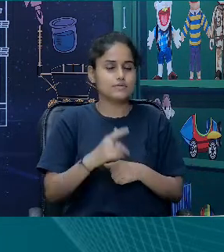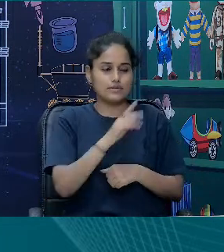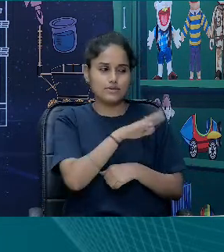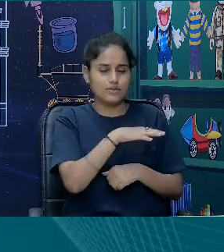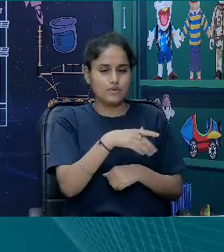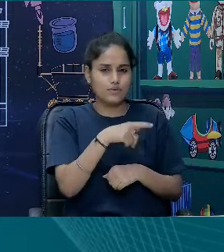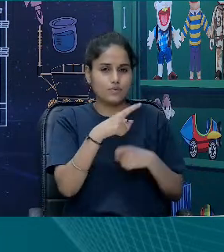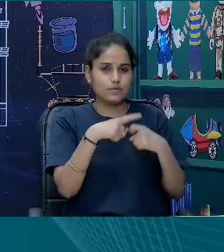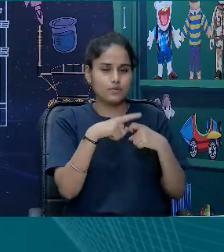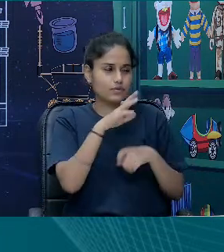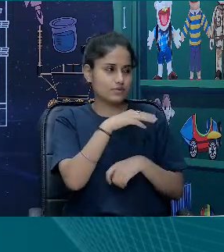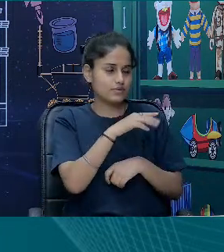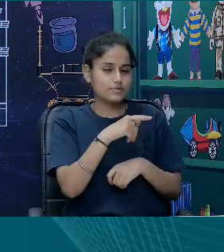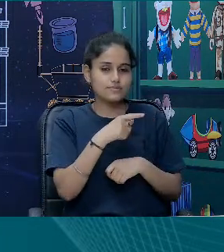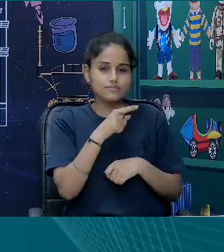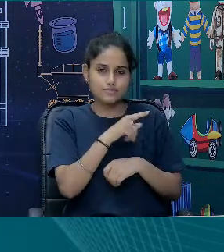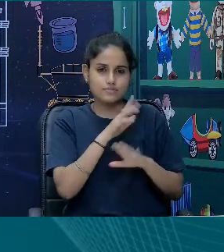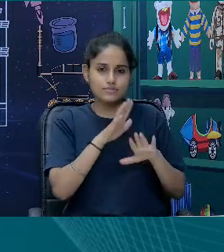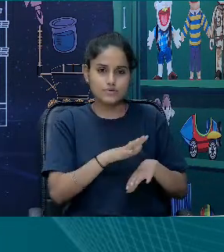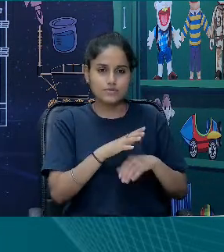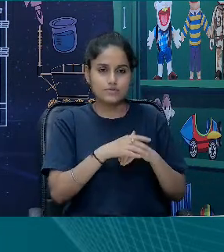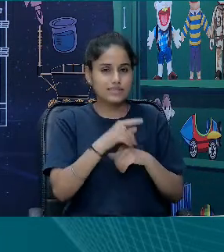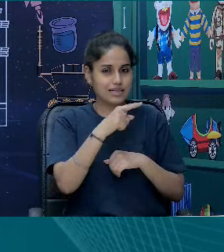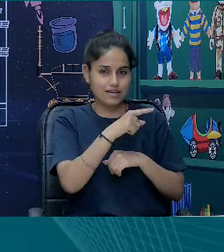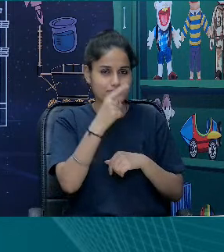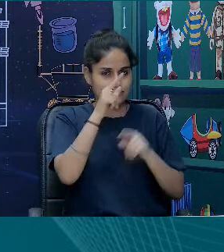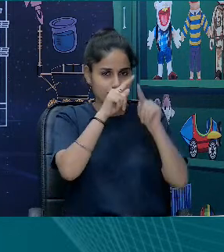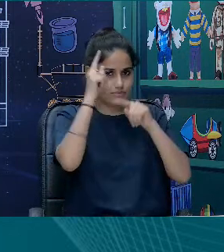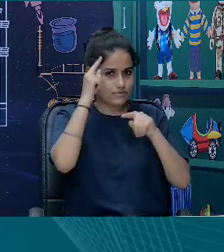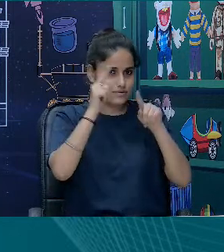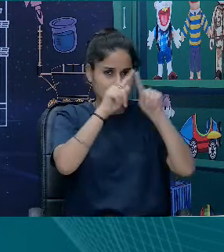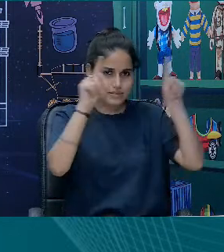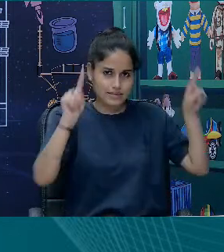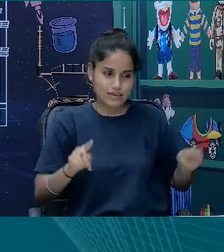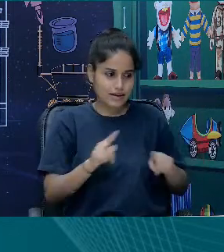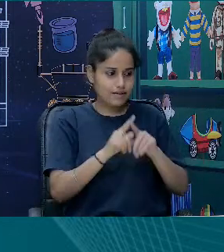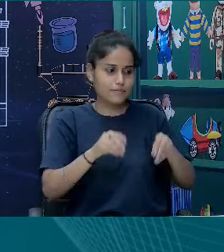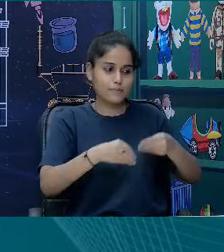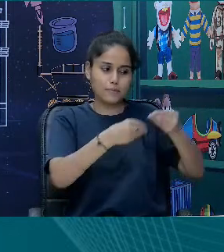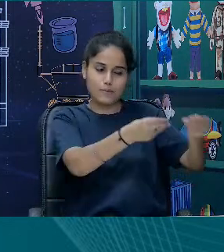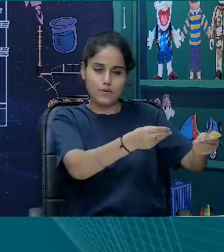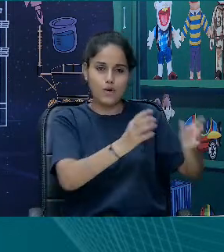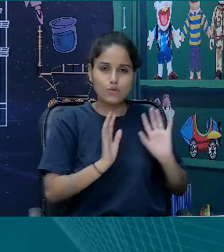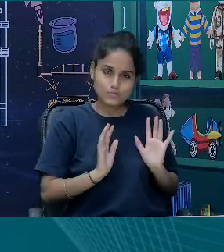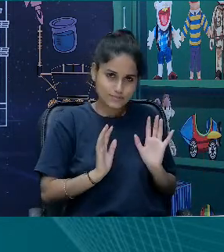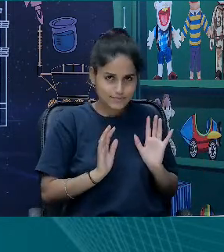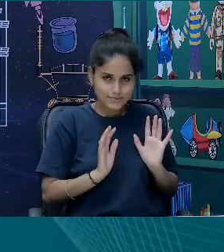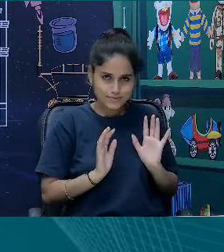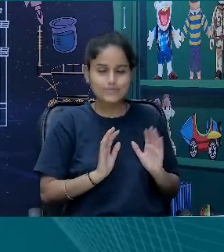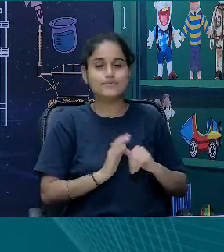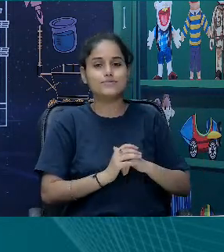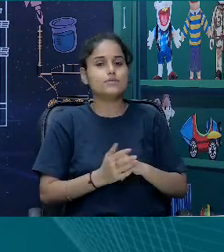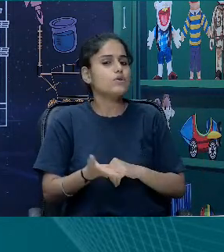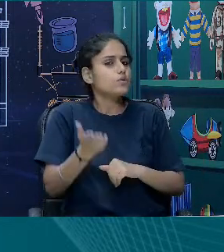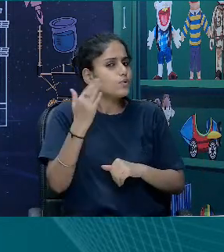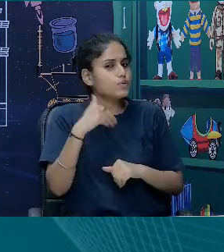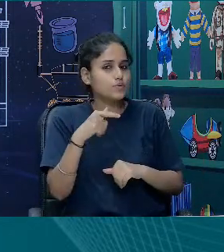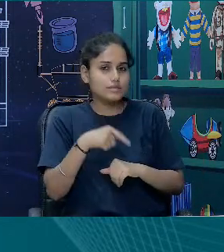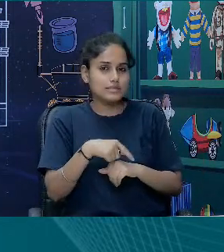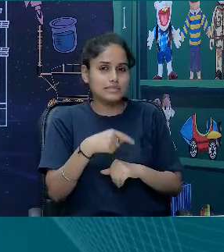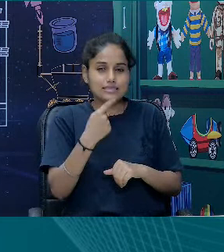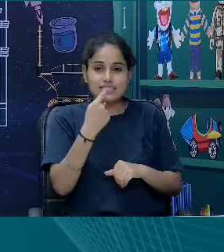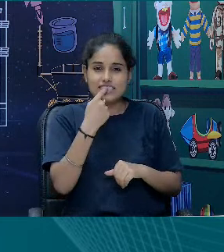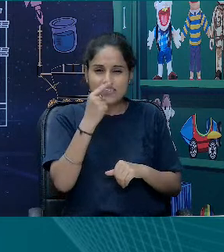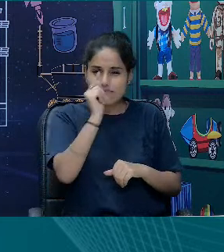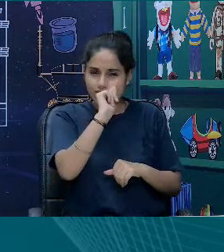ma'am, you have a board. I have given you a board. Right. And let's take a chalk